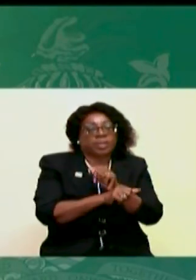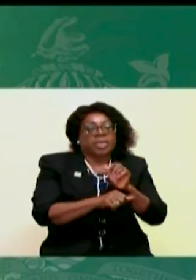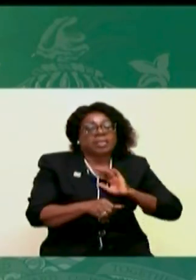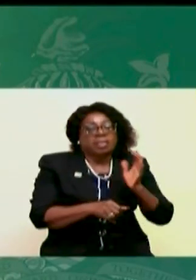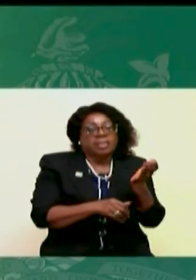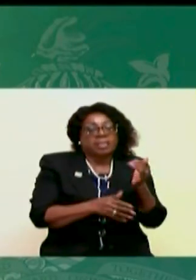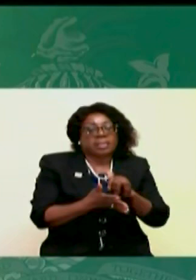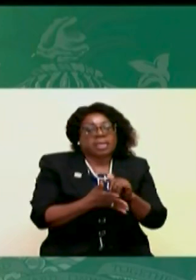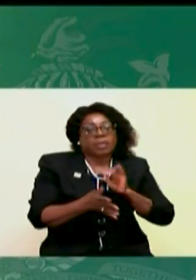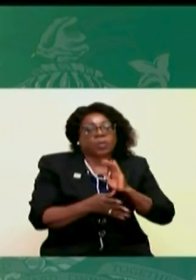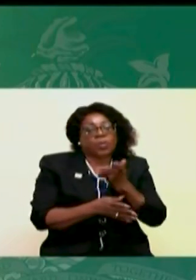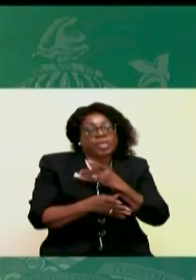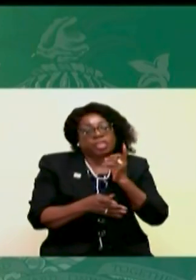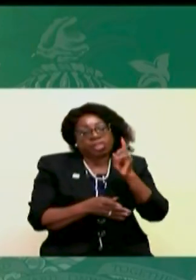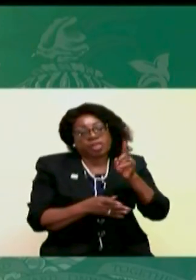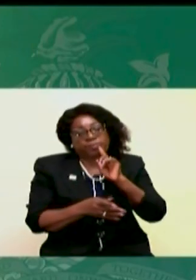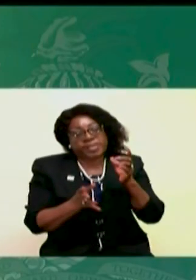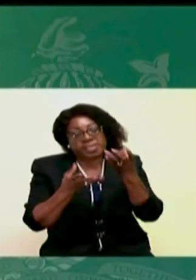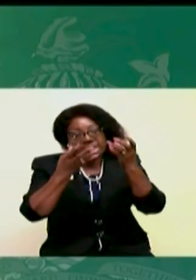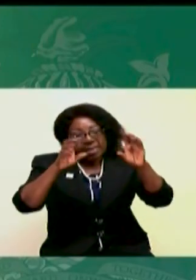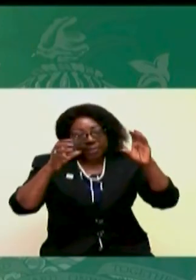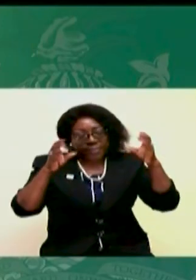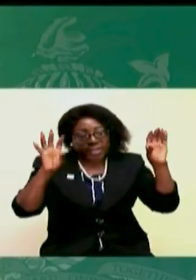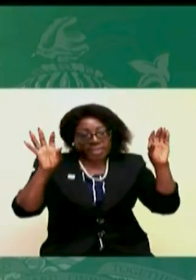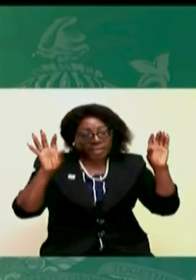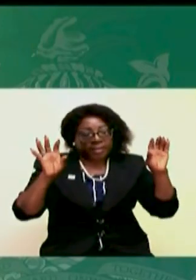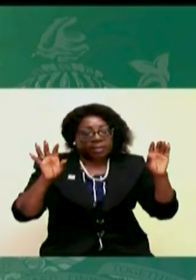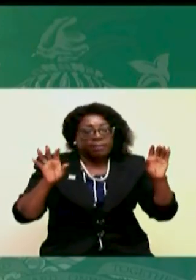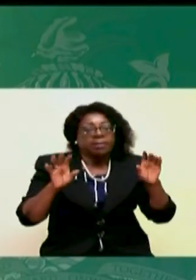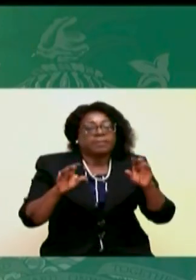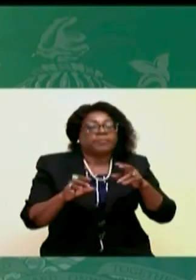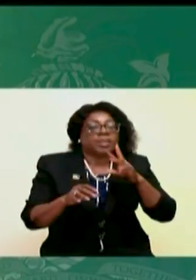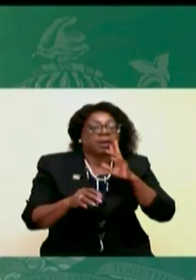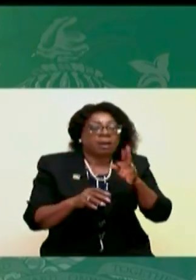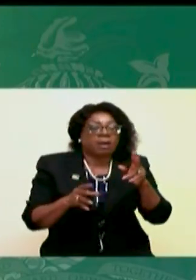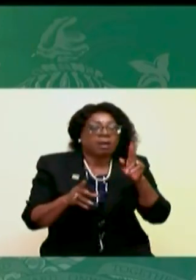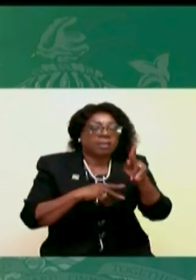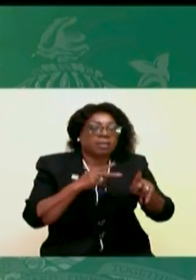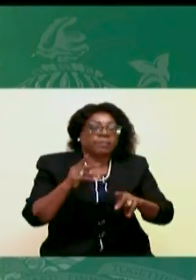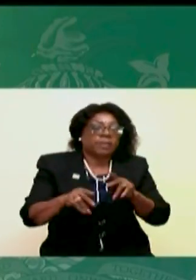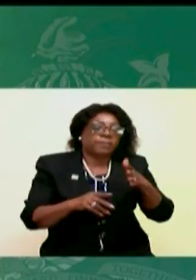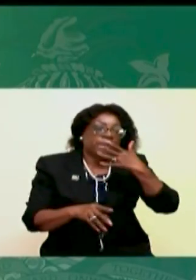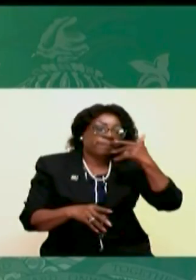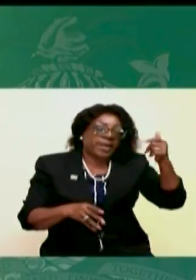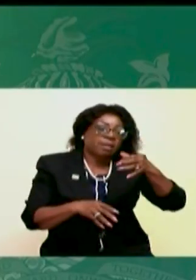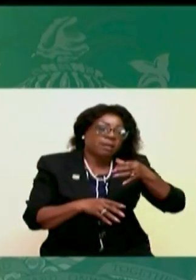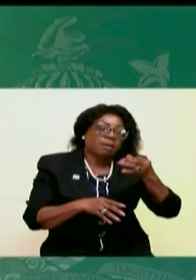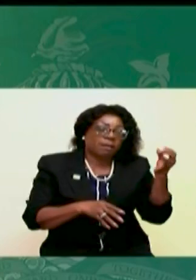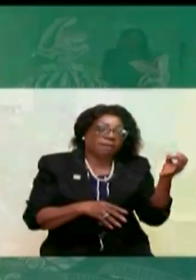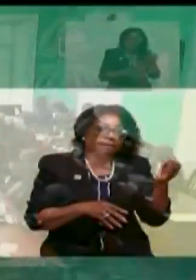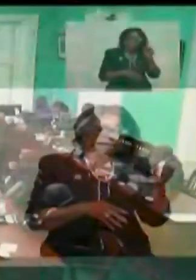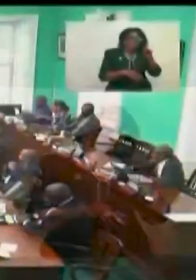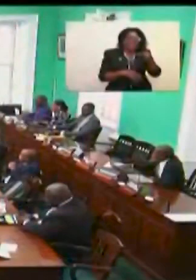member for Central asked the question, are the people better off? Let me answer them. Yes, they are.